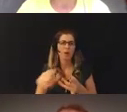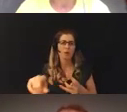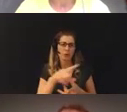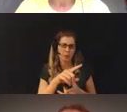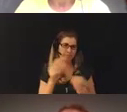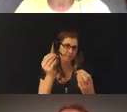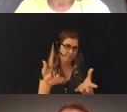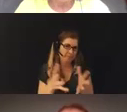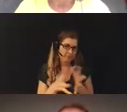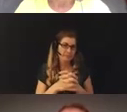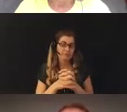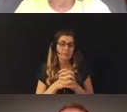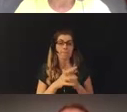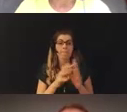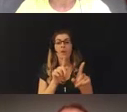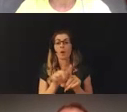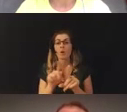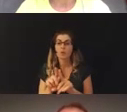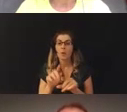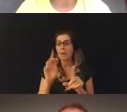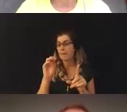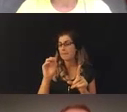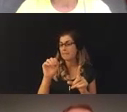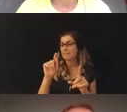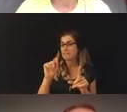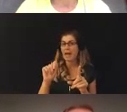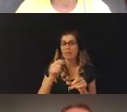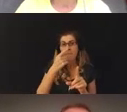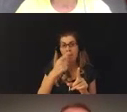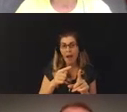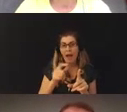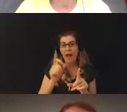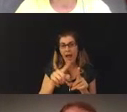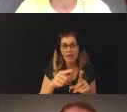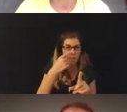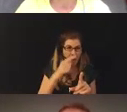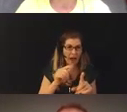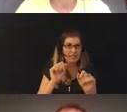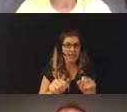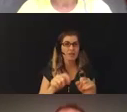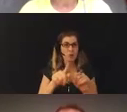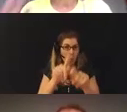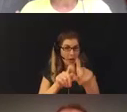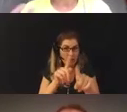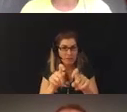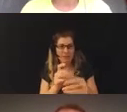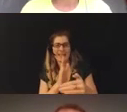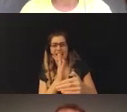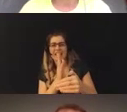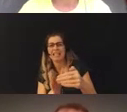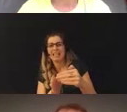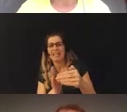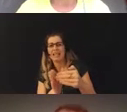happens. Also, Matt wanted to just hold questions until the end. There will be some Q&A time at the end, but please feel